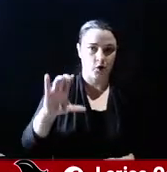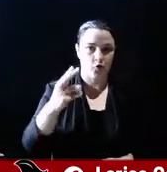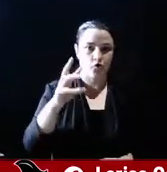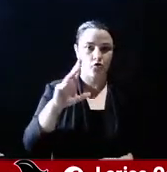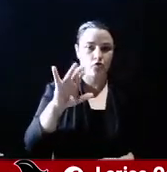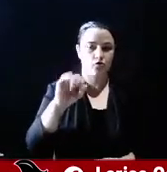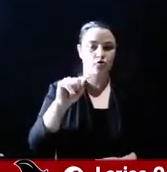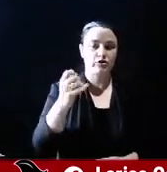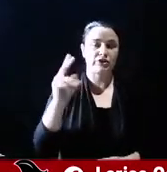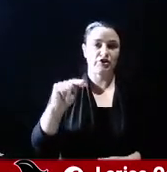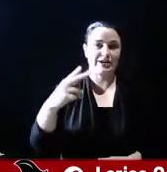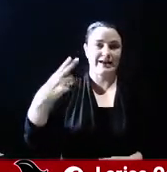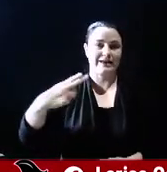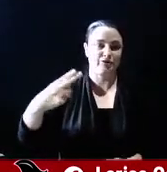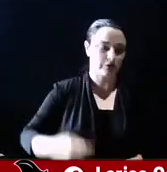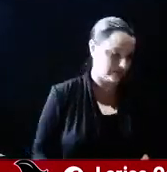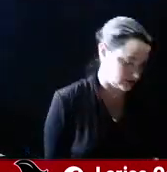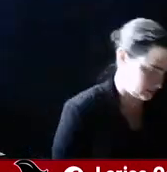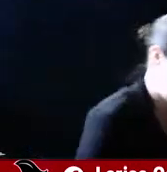Christian Timothy Hendricks.